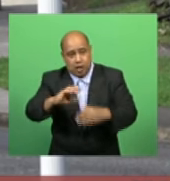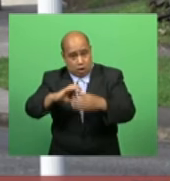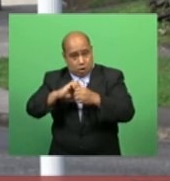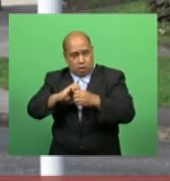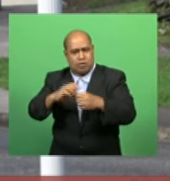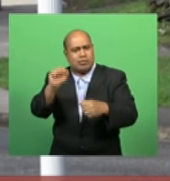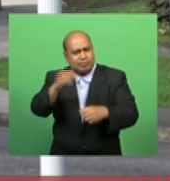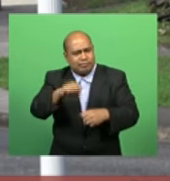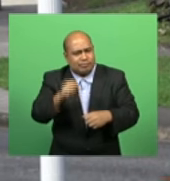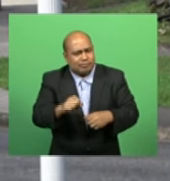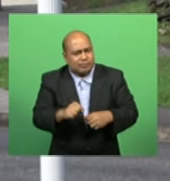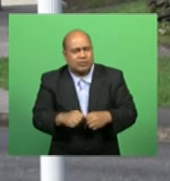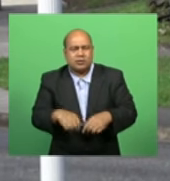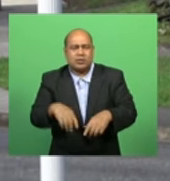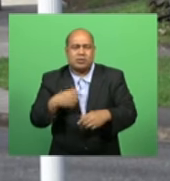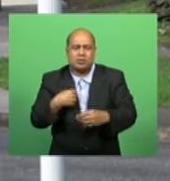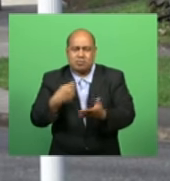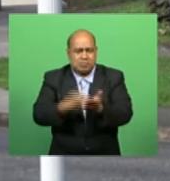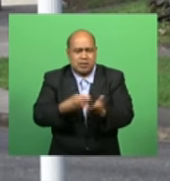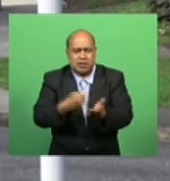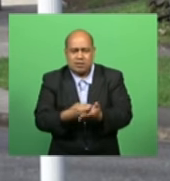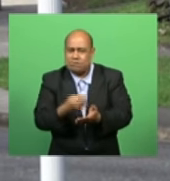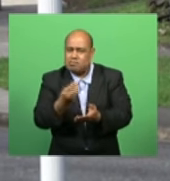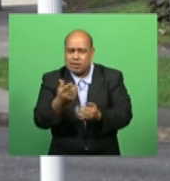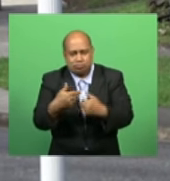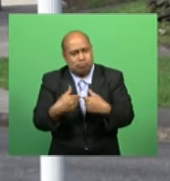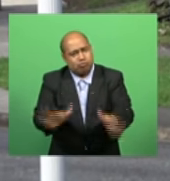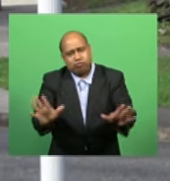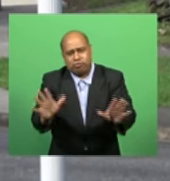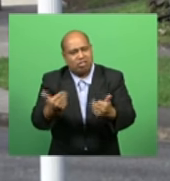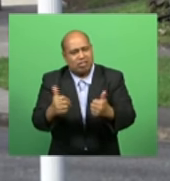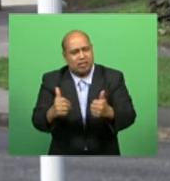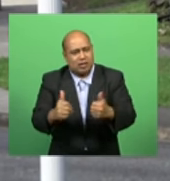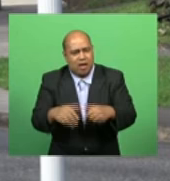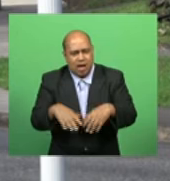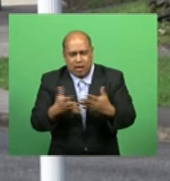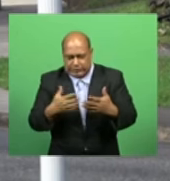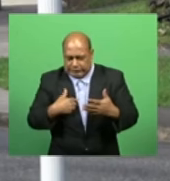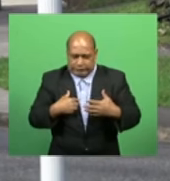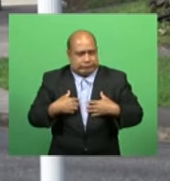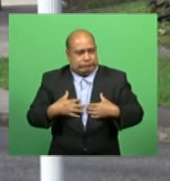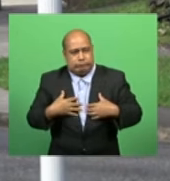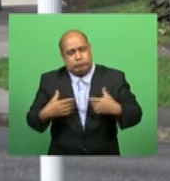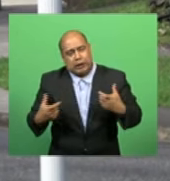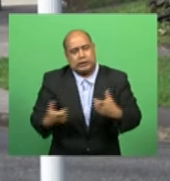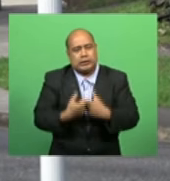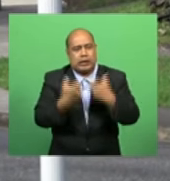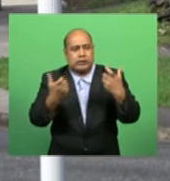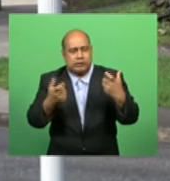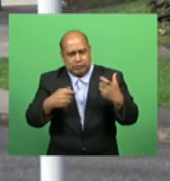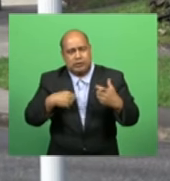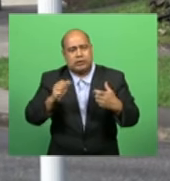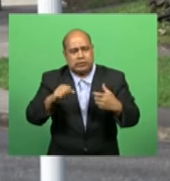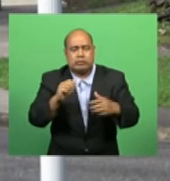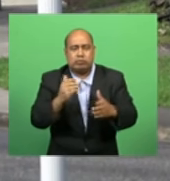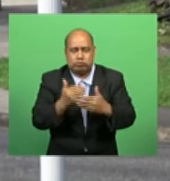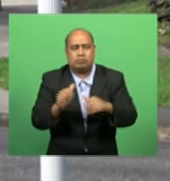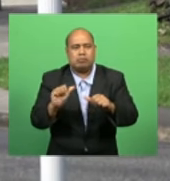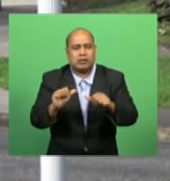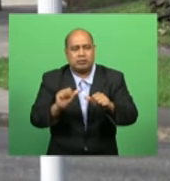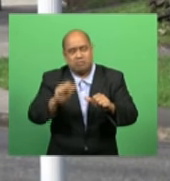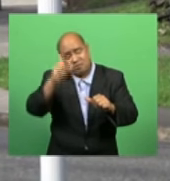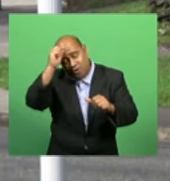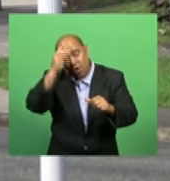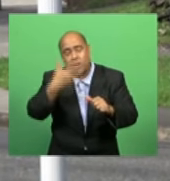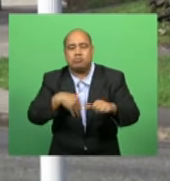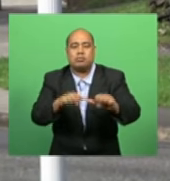but despite the challenges, most agree the restrictions are necessary to protect Fijians as COVID-19 pandemic has created havoc